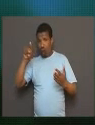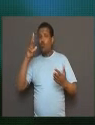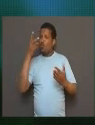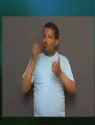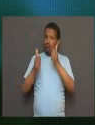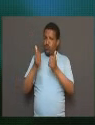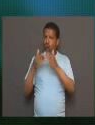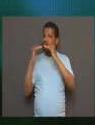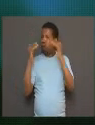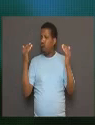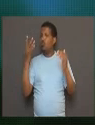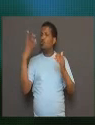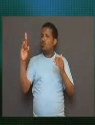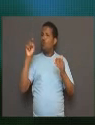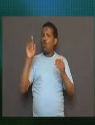17.8.